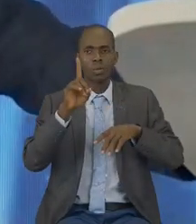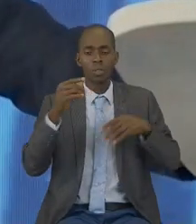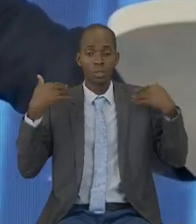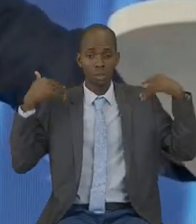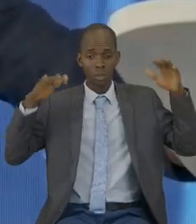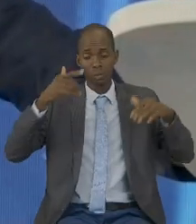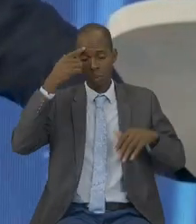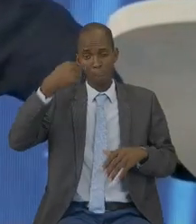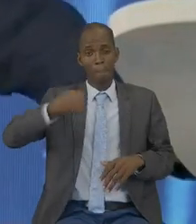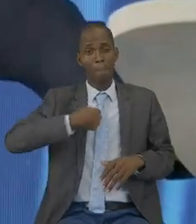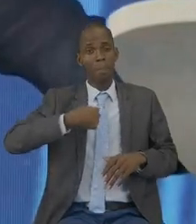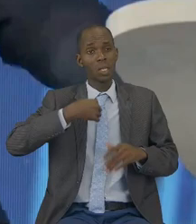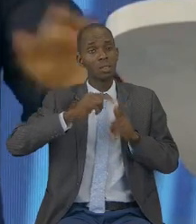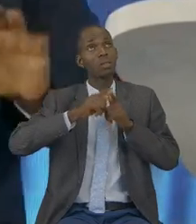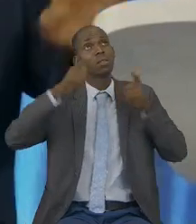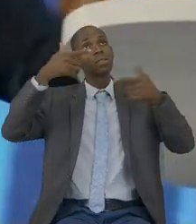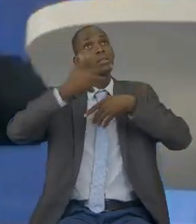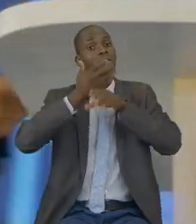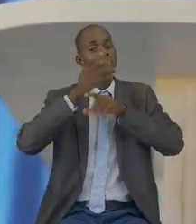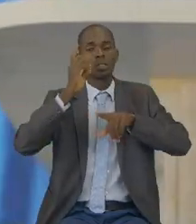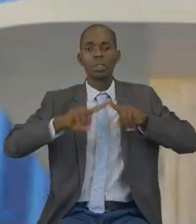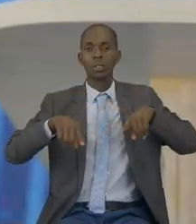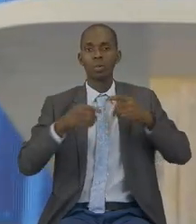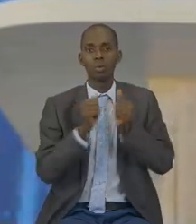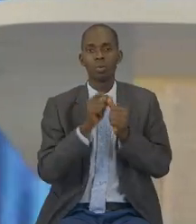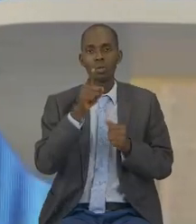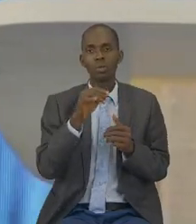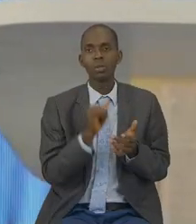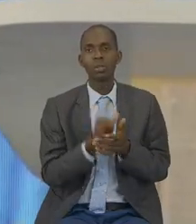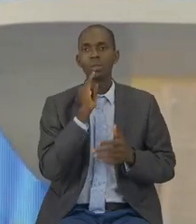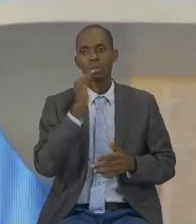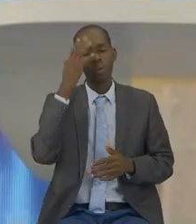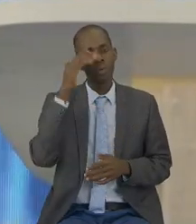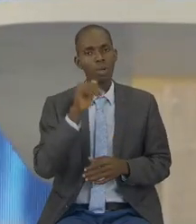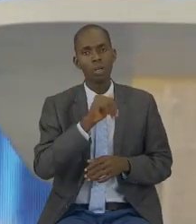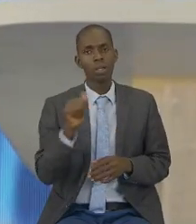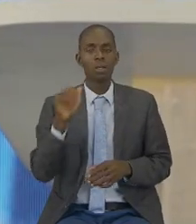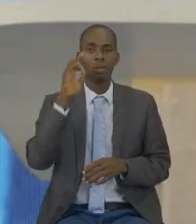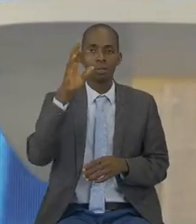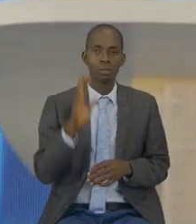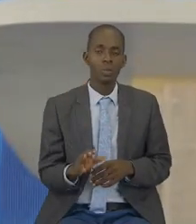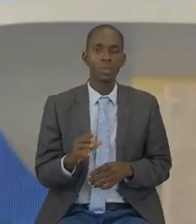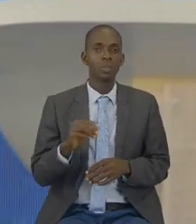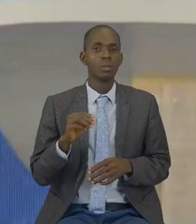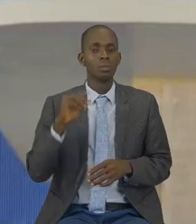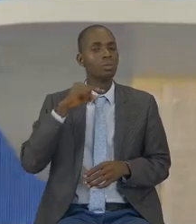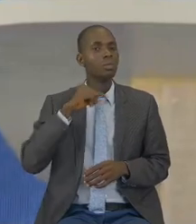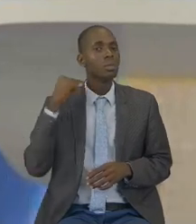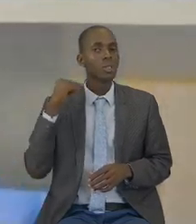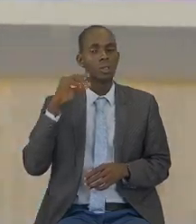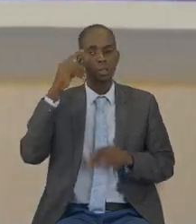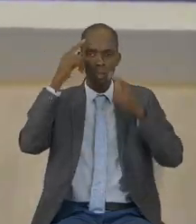the Creator, I cannot go with you. That's why the minister, the Moses, the man, became